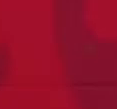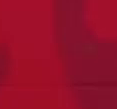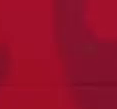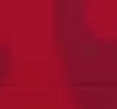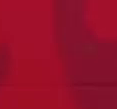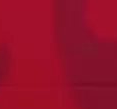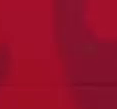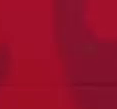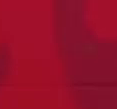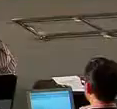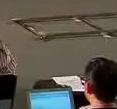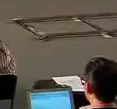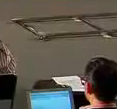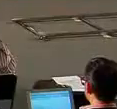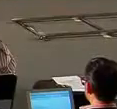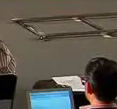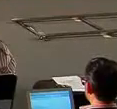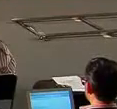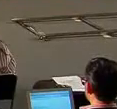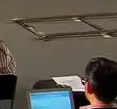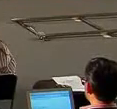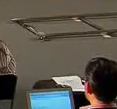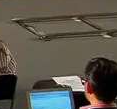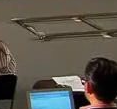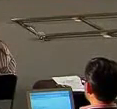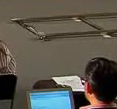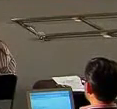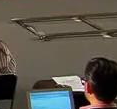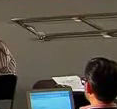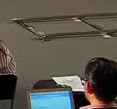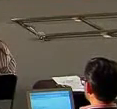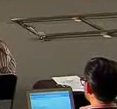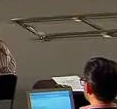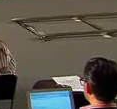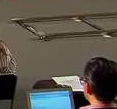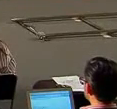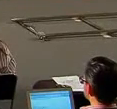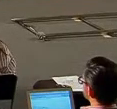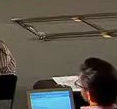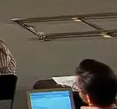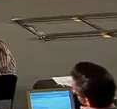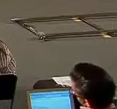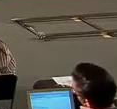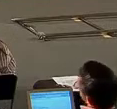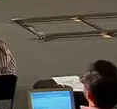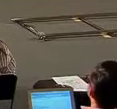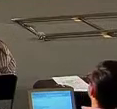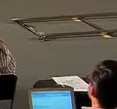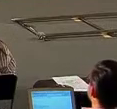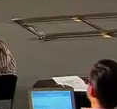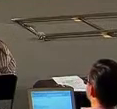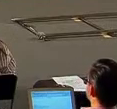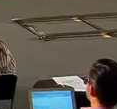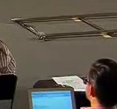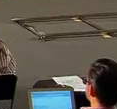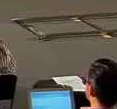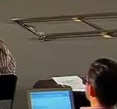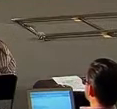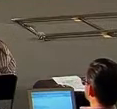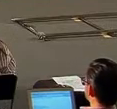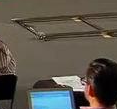the mitigation measures have had in regards to mobility in the public